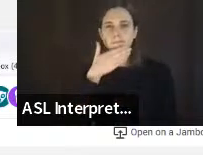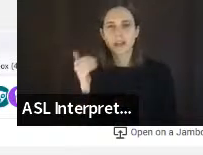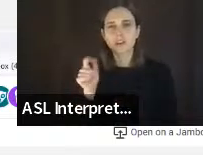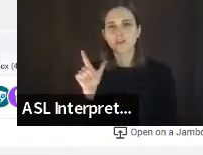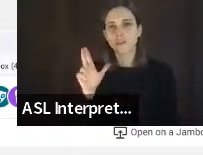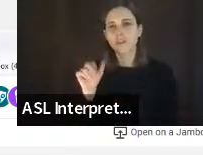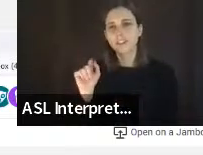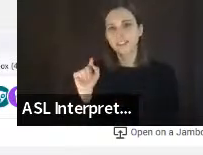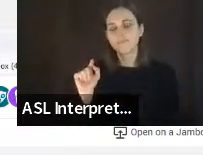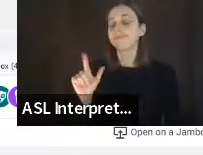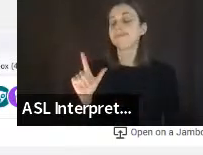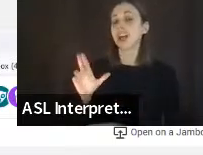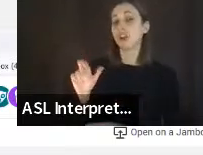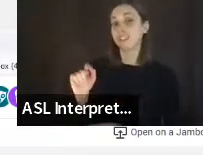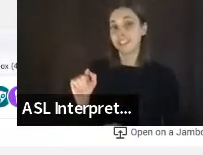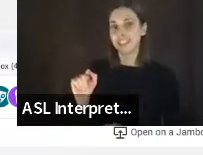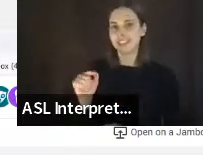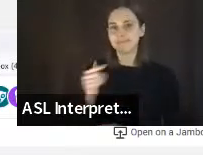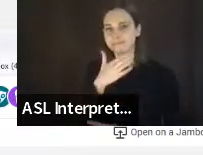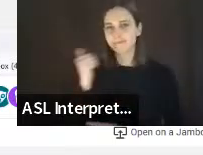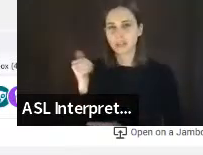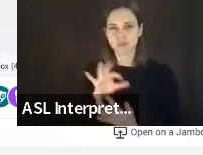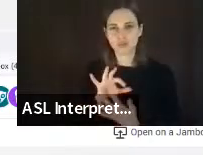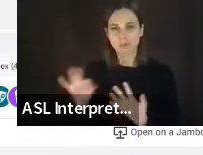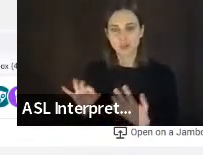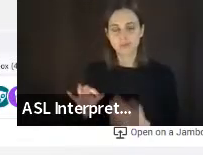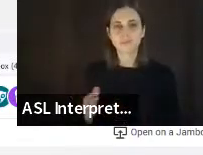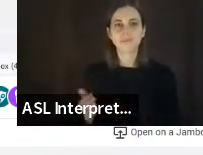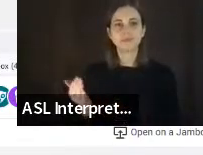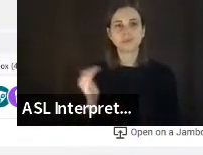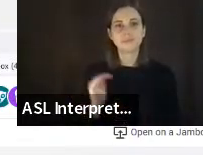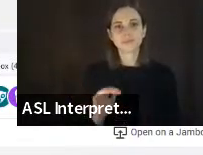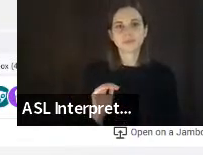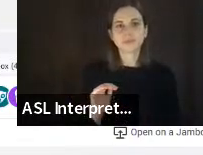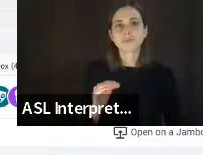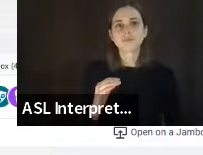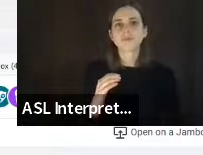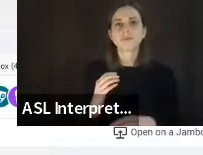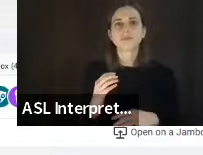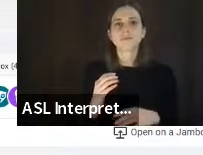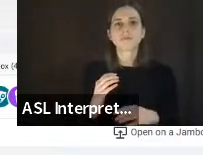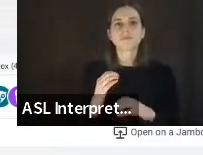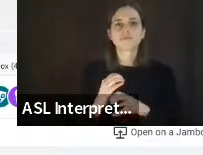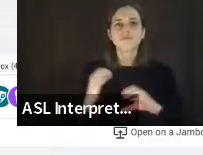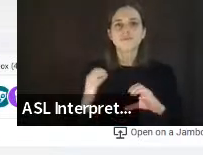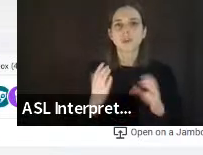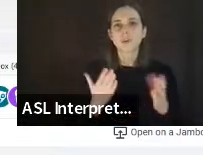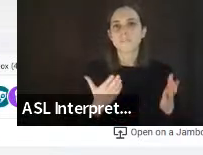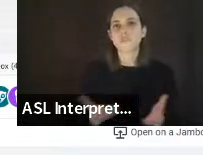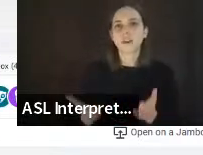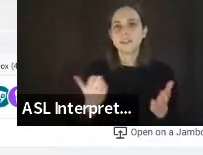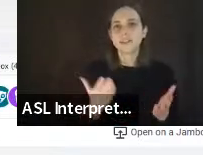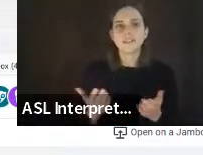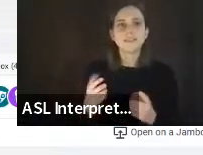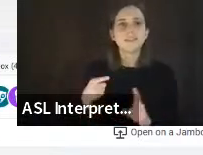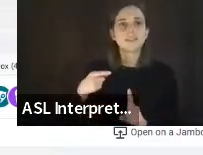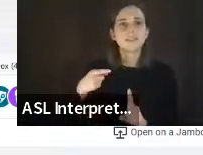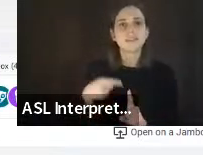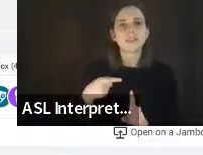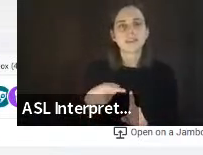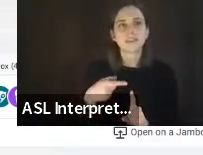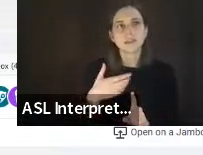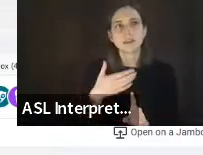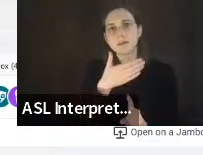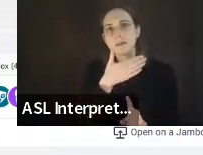Let's see, freight perspective, the option that can best take automobiles off the road